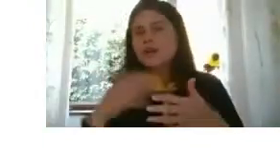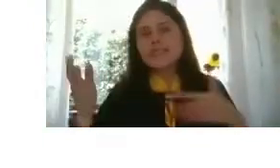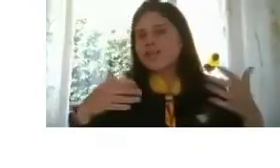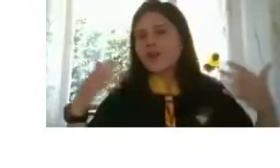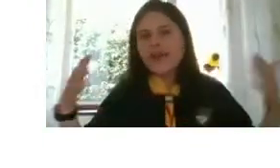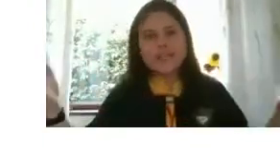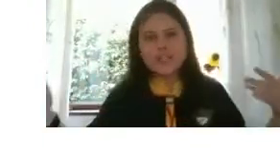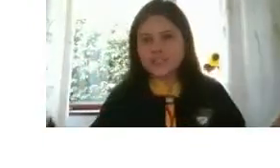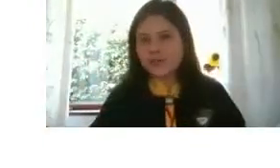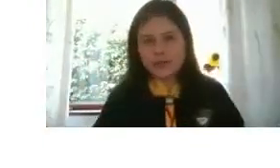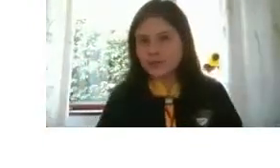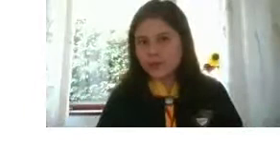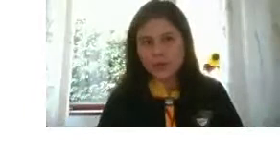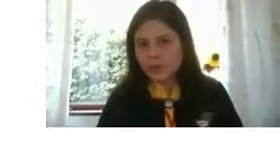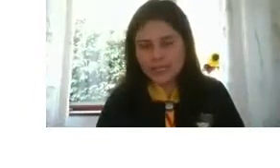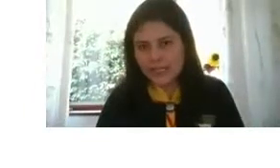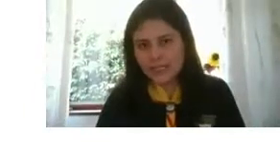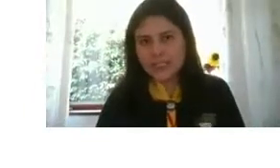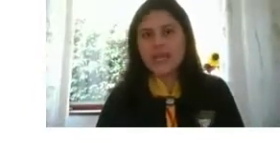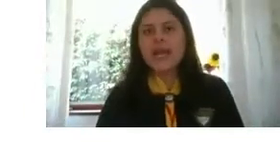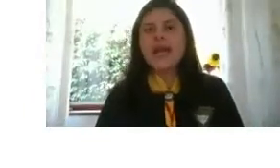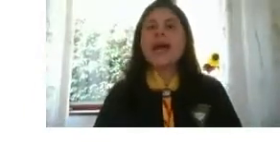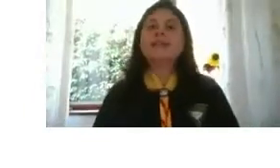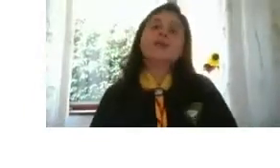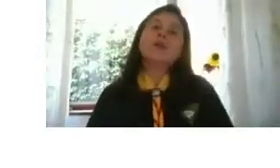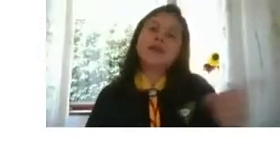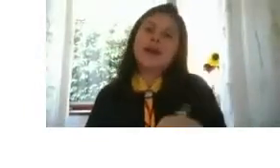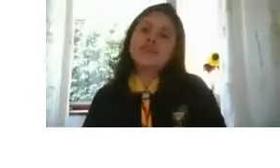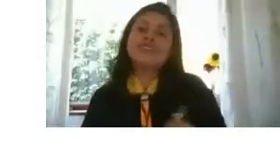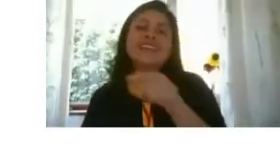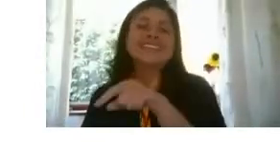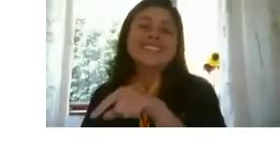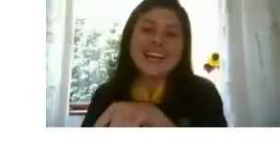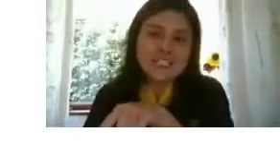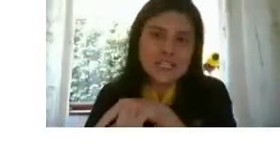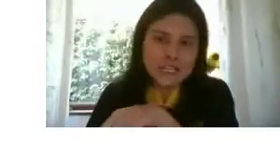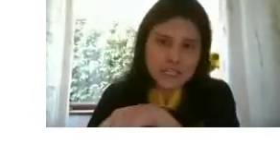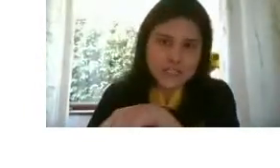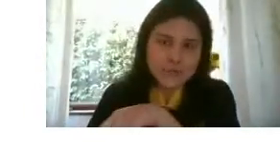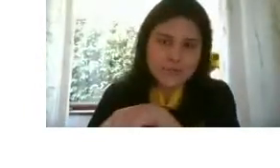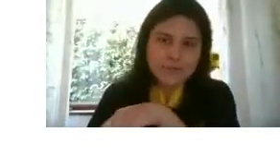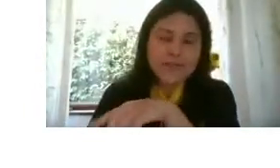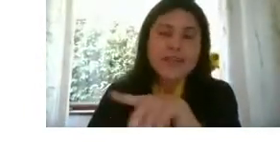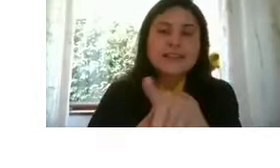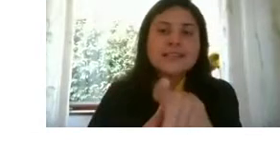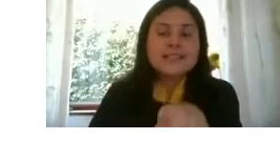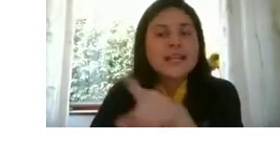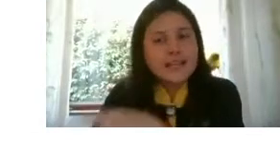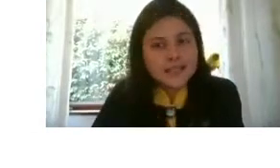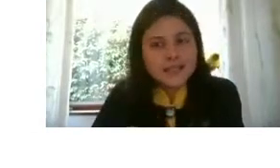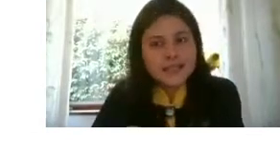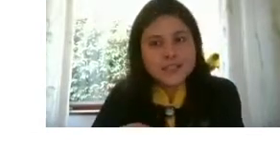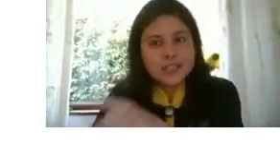it will take for ages for people to communicate. And then we have the signed English. The